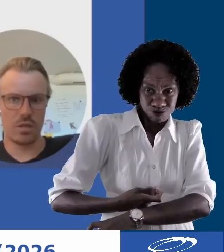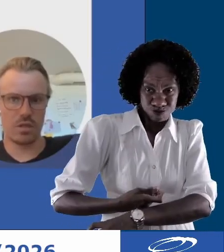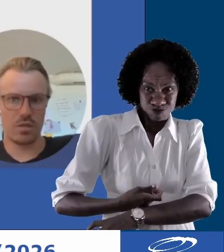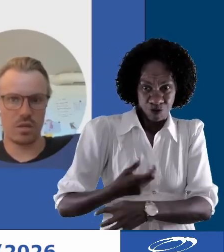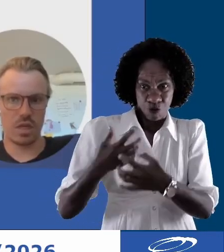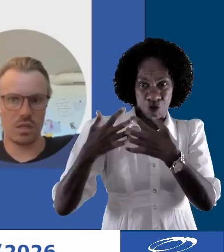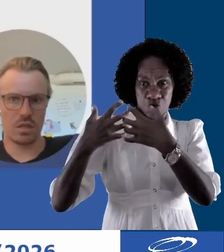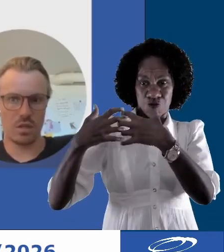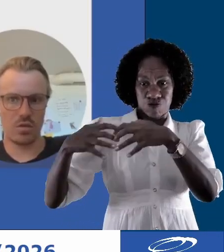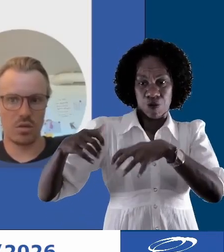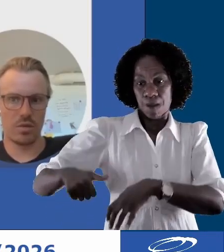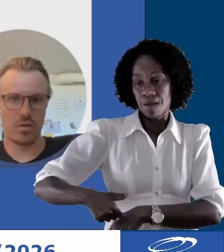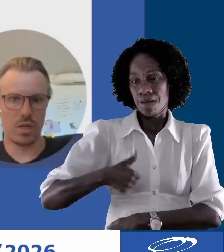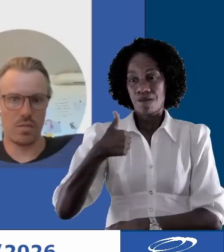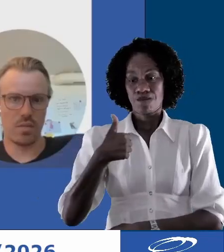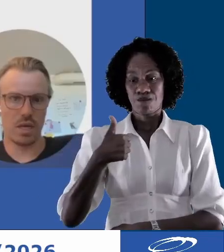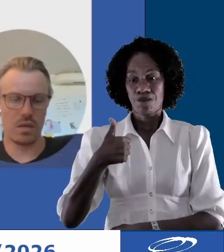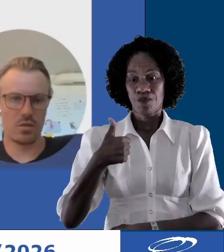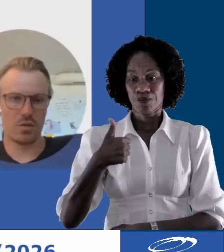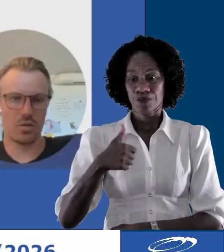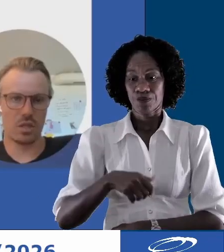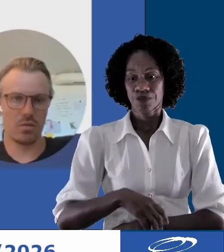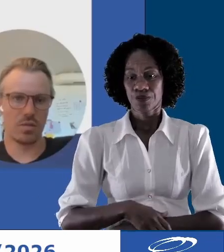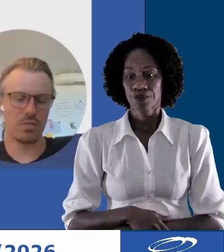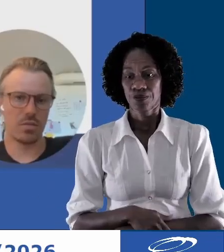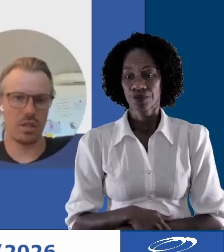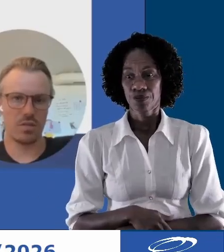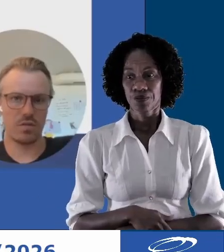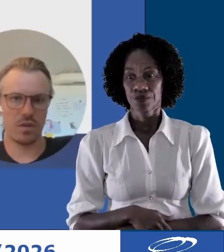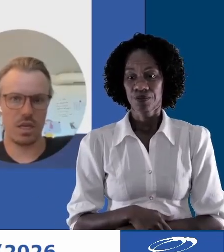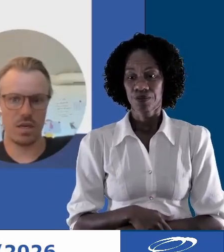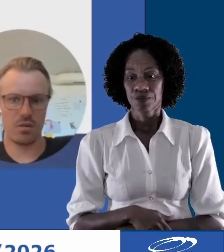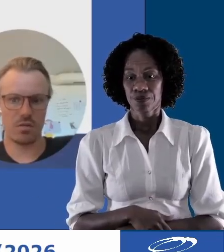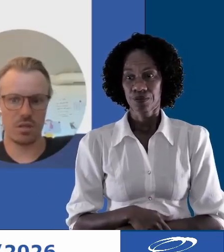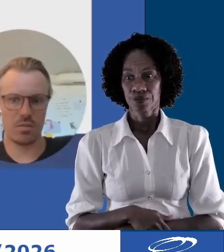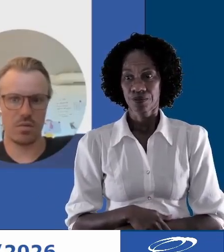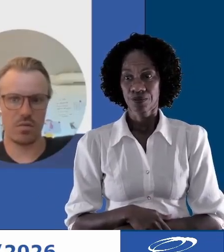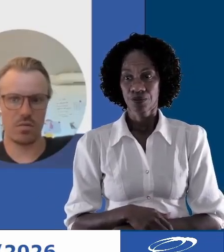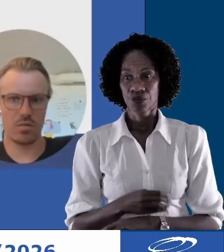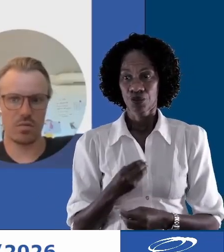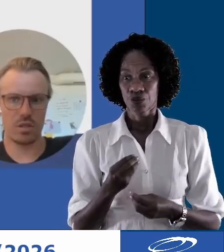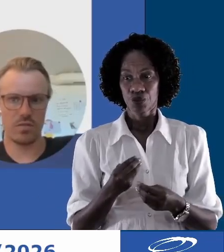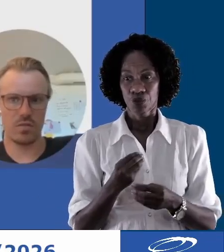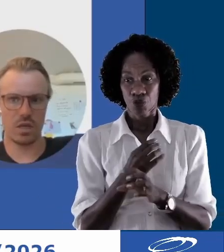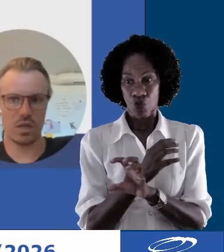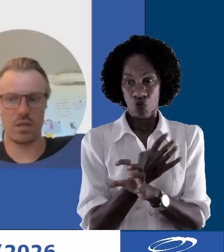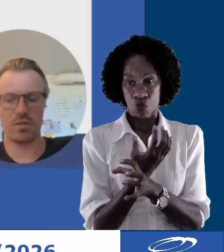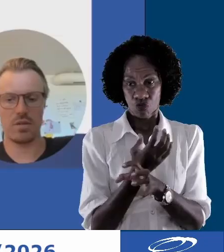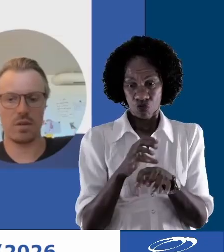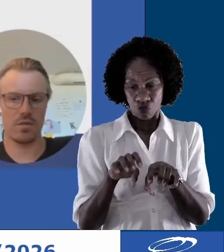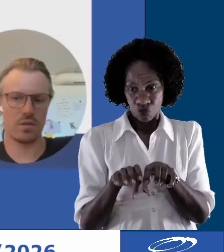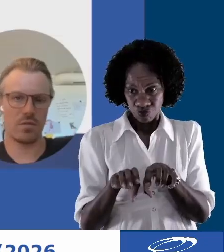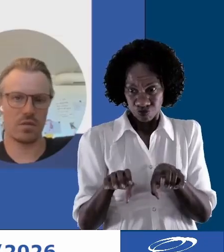subcutaneous tissue, cancellous, and cortical bone in male total knee replacement patients for 8 hours, and both groups received 1.5